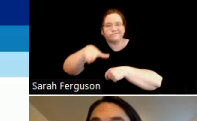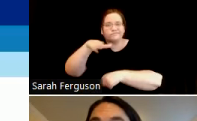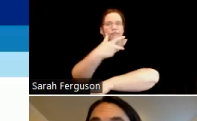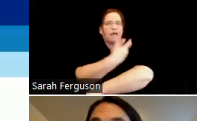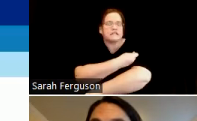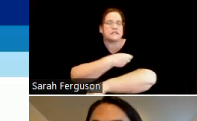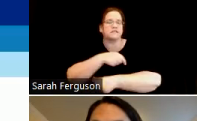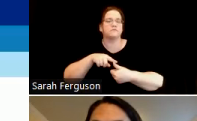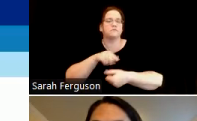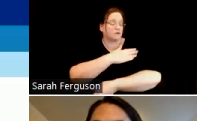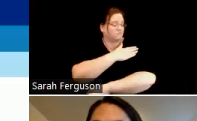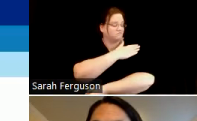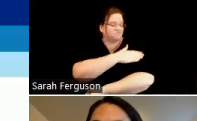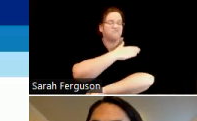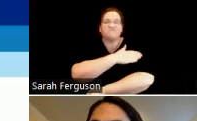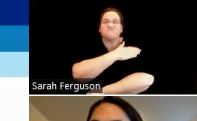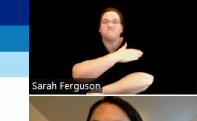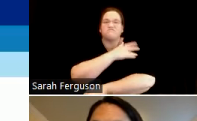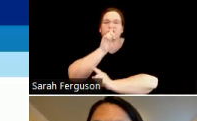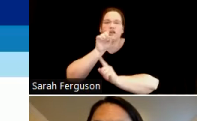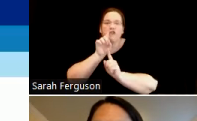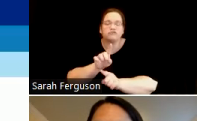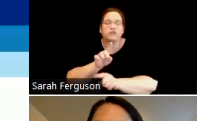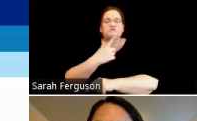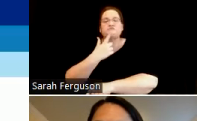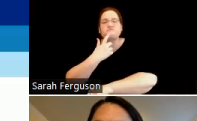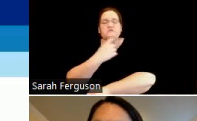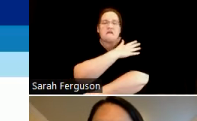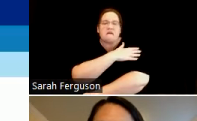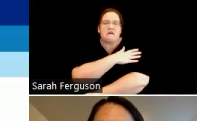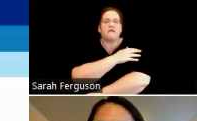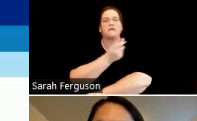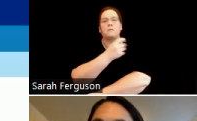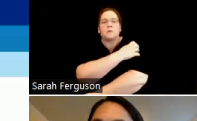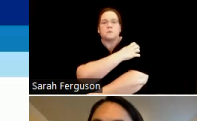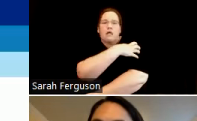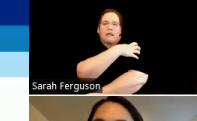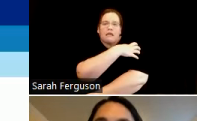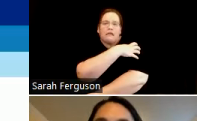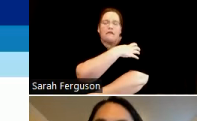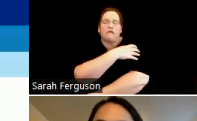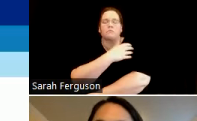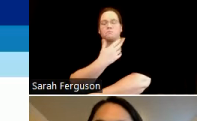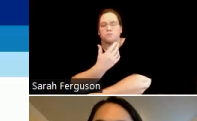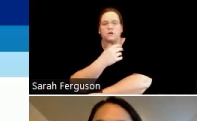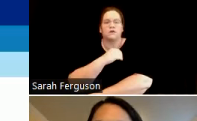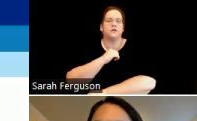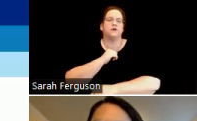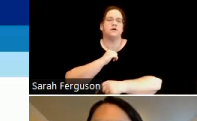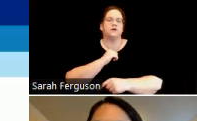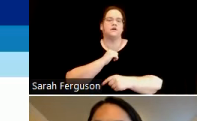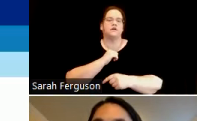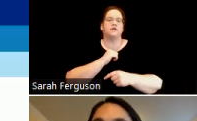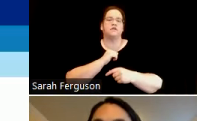Maybe some local reaction right at the site, a little redness or swelling right where the injection was. And then the